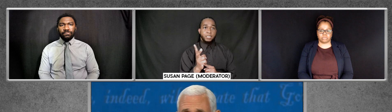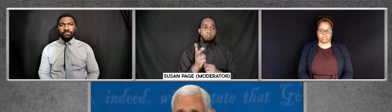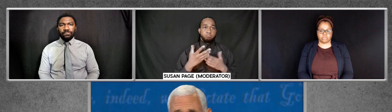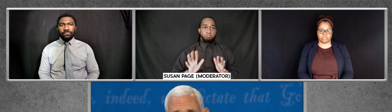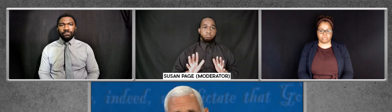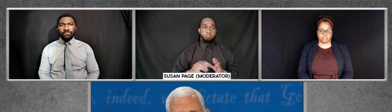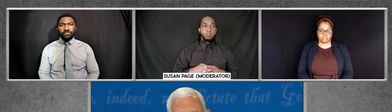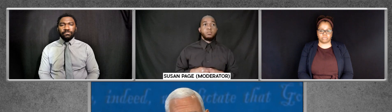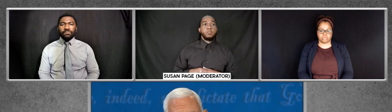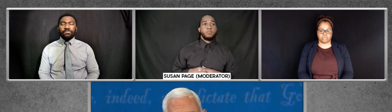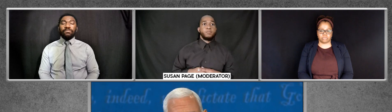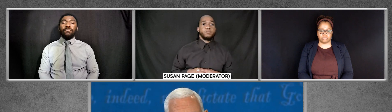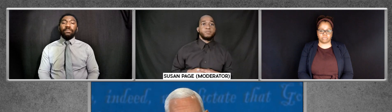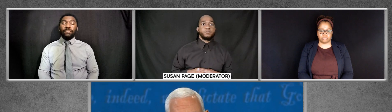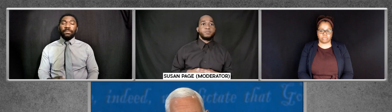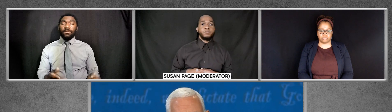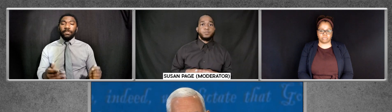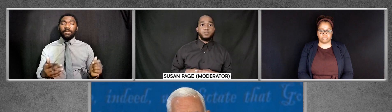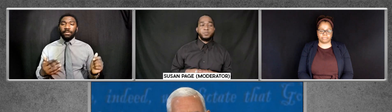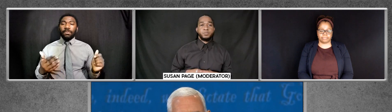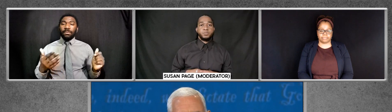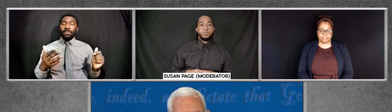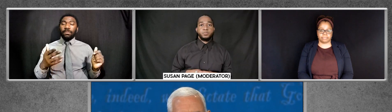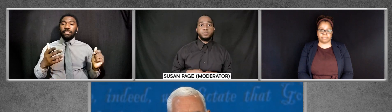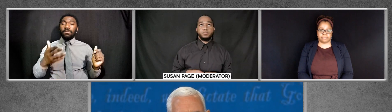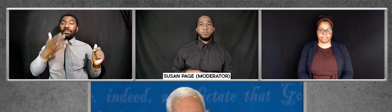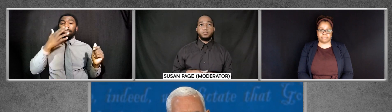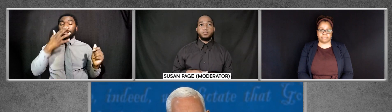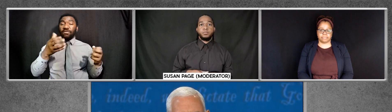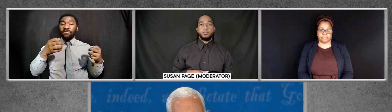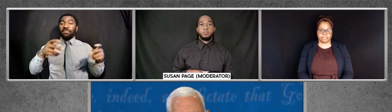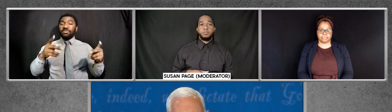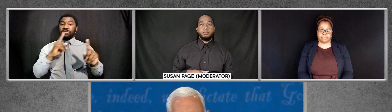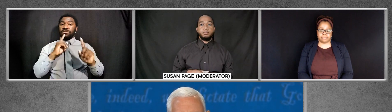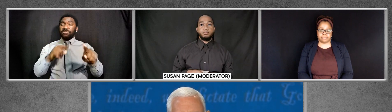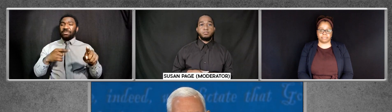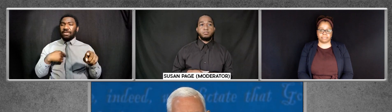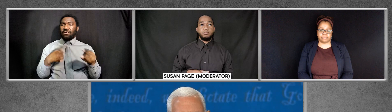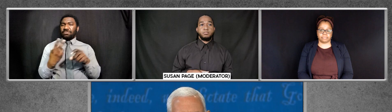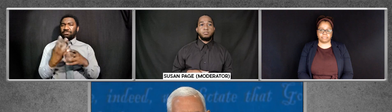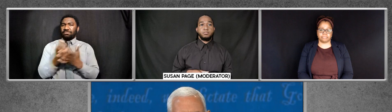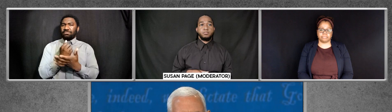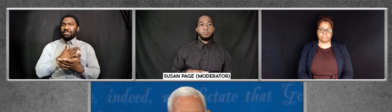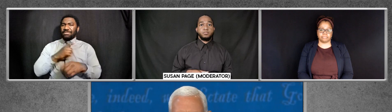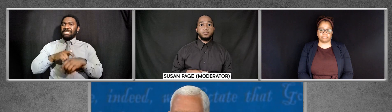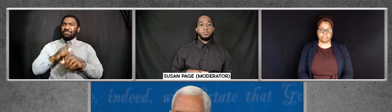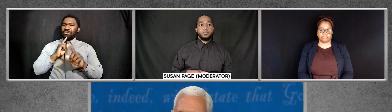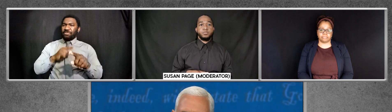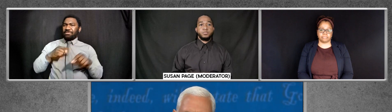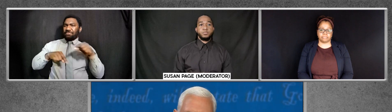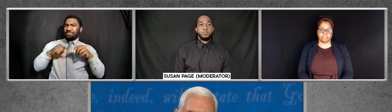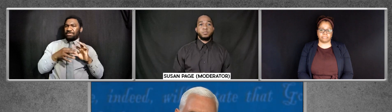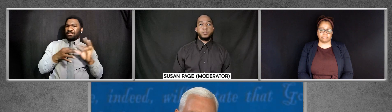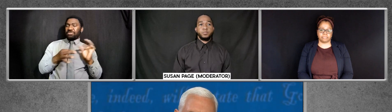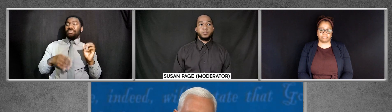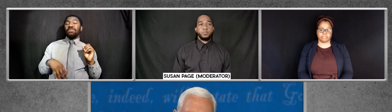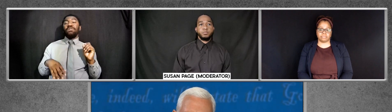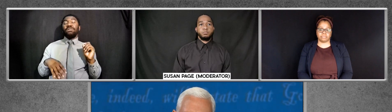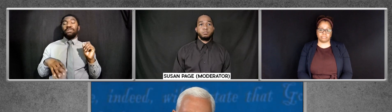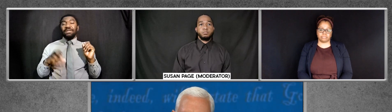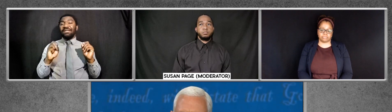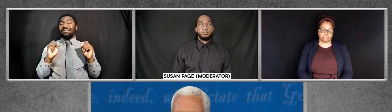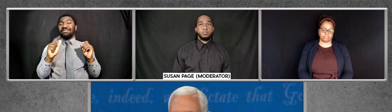bit of my time to respond to that very important issue before. The American people deserve to know Qasem Soleimani, the Iranian general,